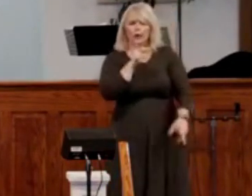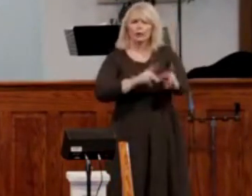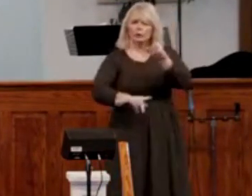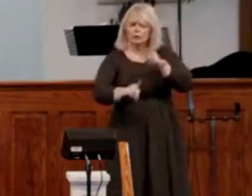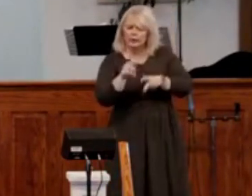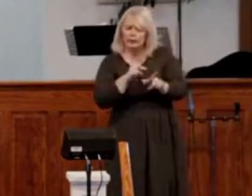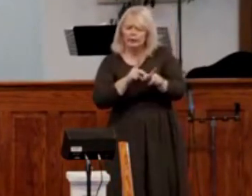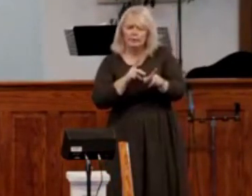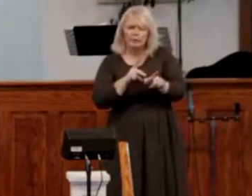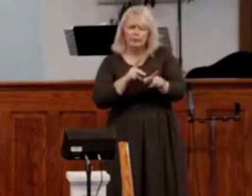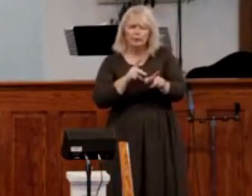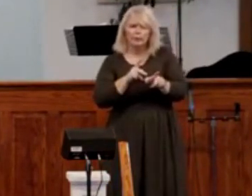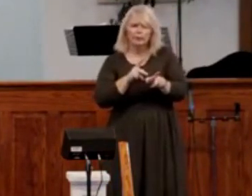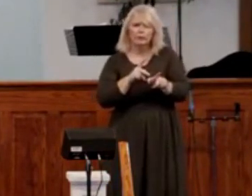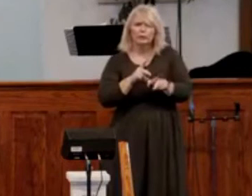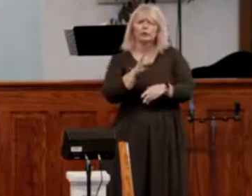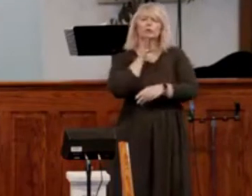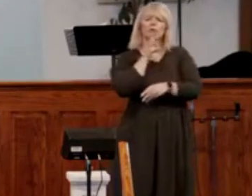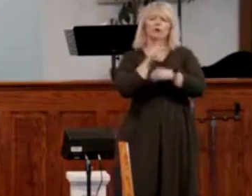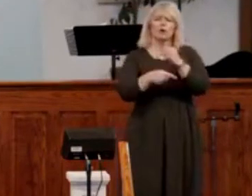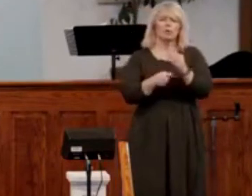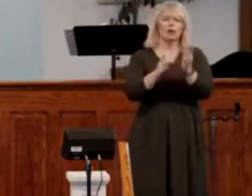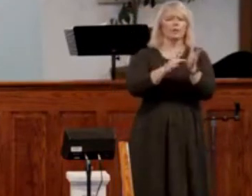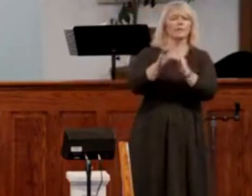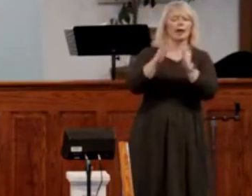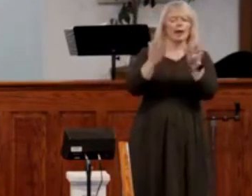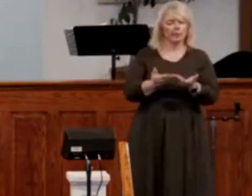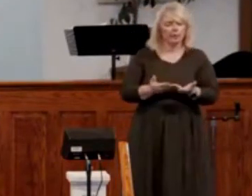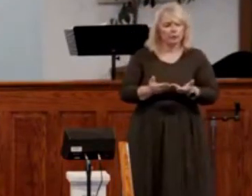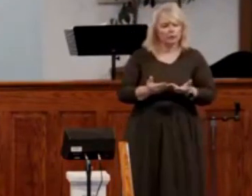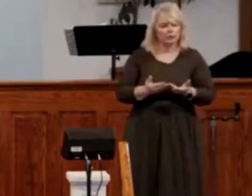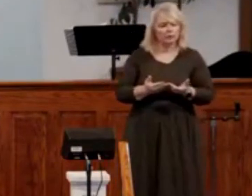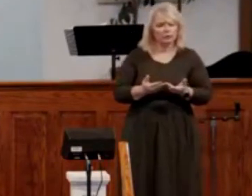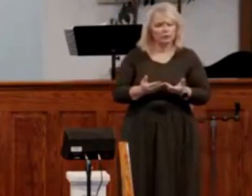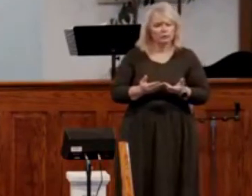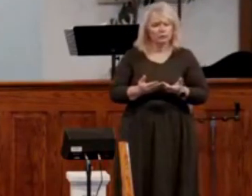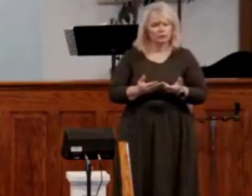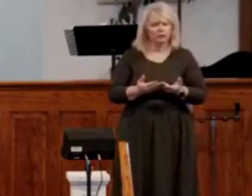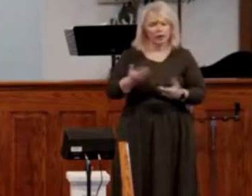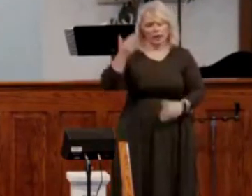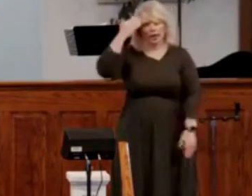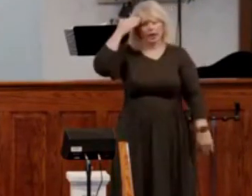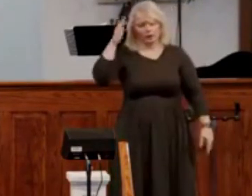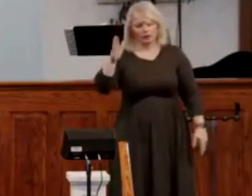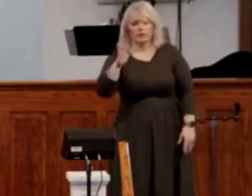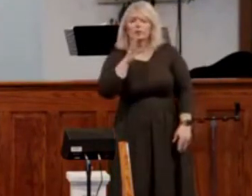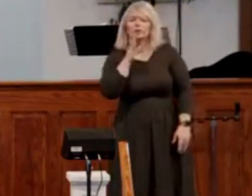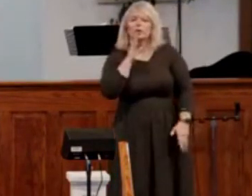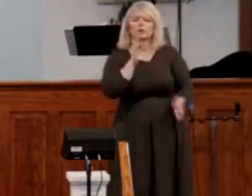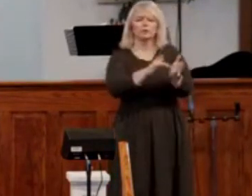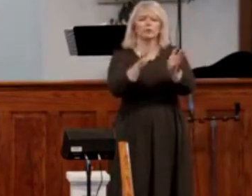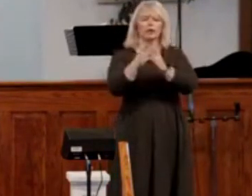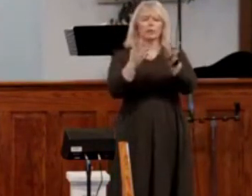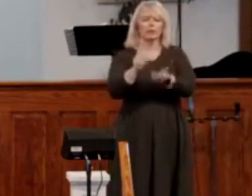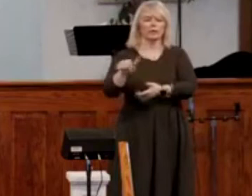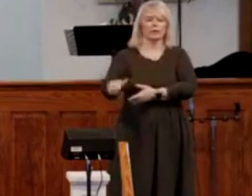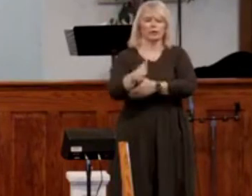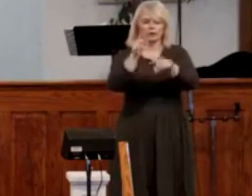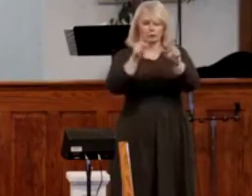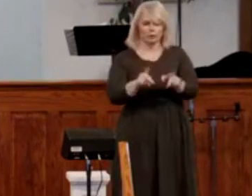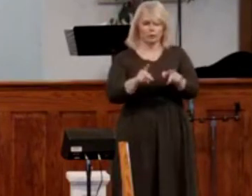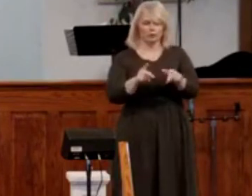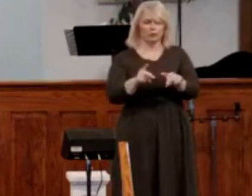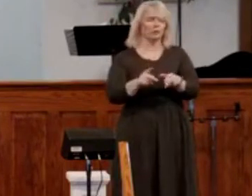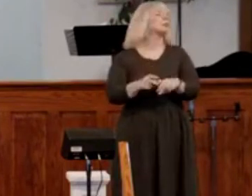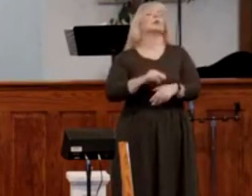life that you can talk about the Bible to? If you're to a point where you're like, I don't know if I can talk about the Bible with anybody, that's the first